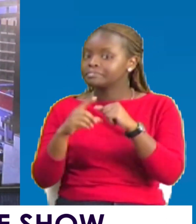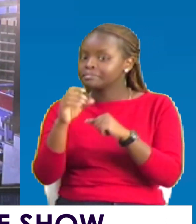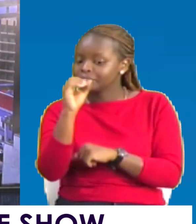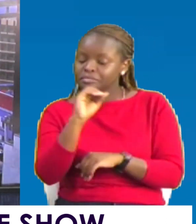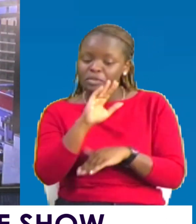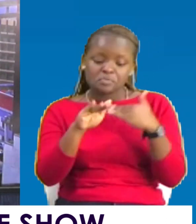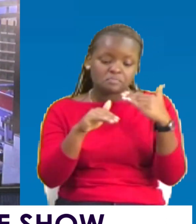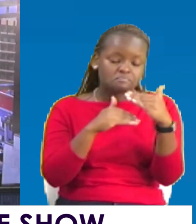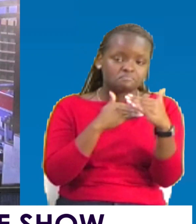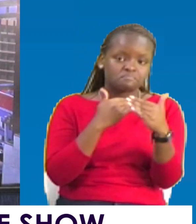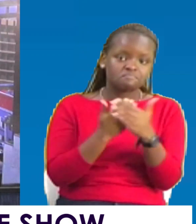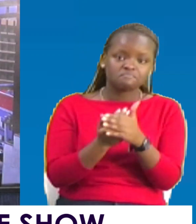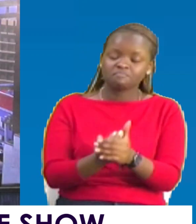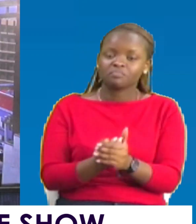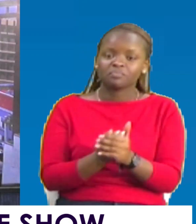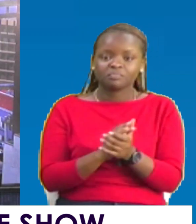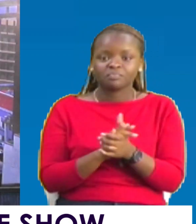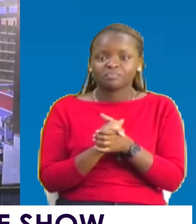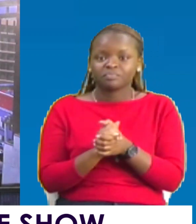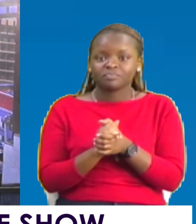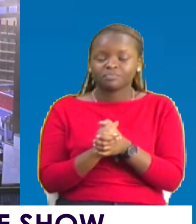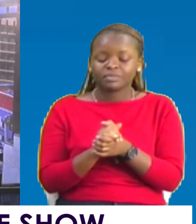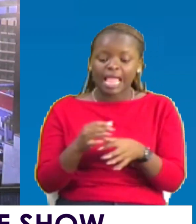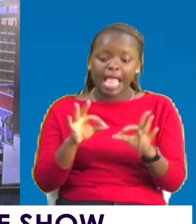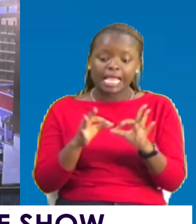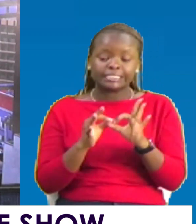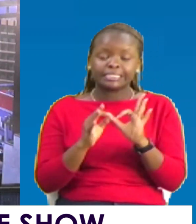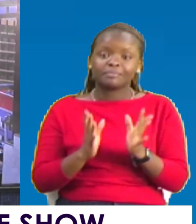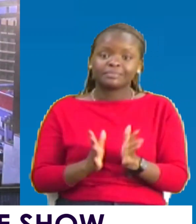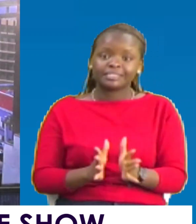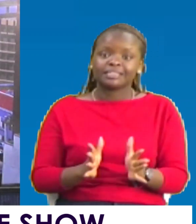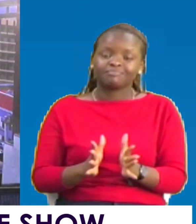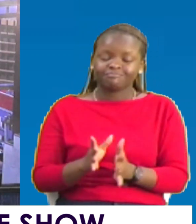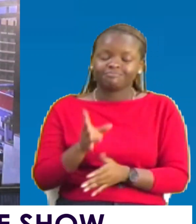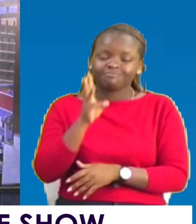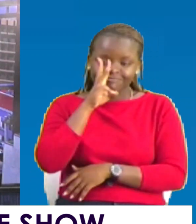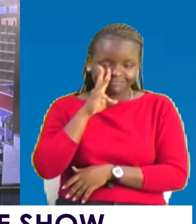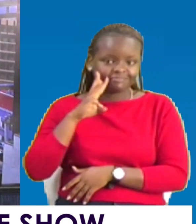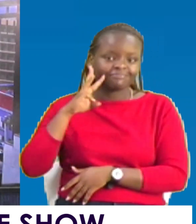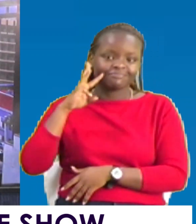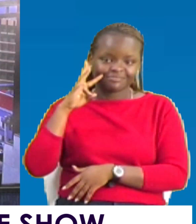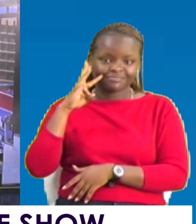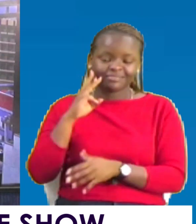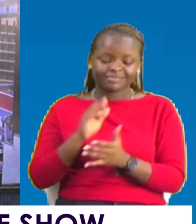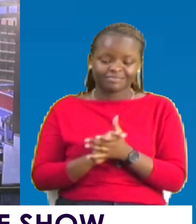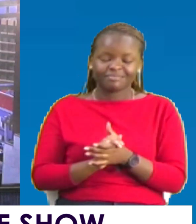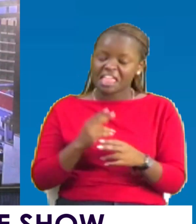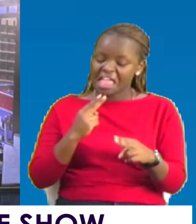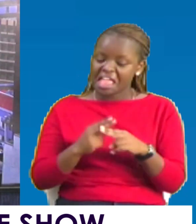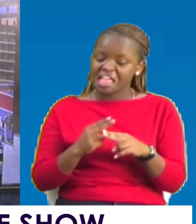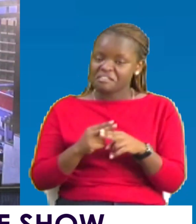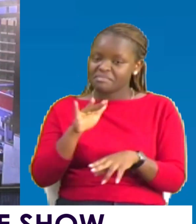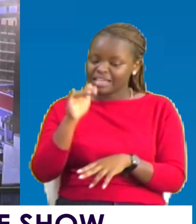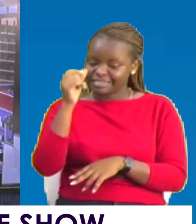all-rounded, holistic energy. My sign language interpreter is Wanja. Get that name. My